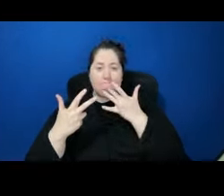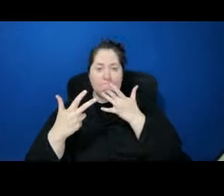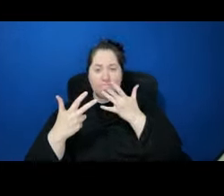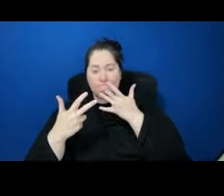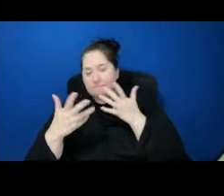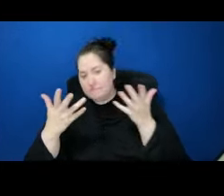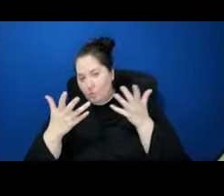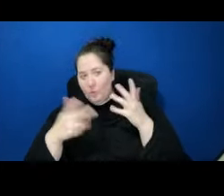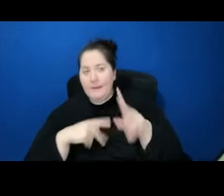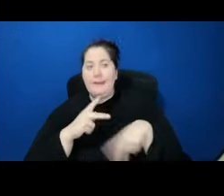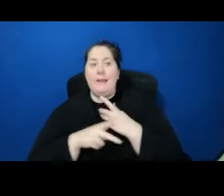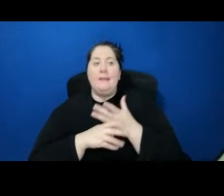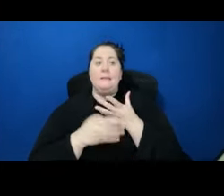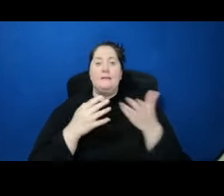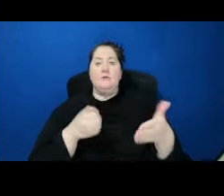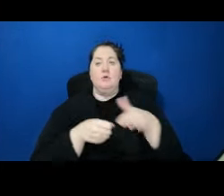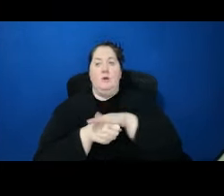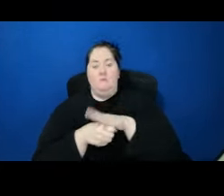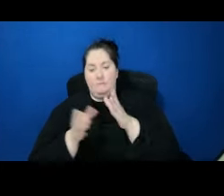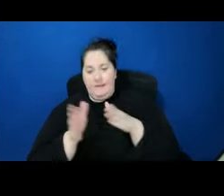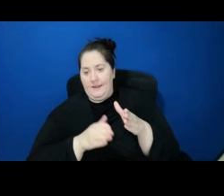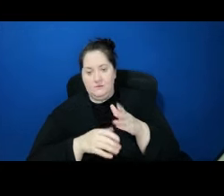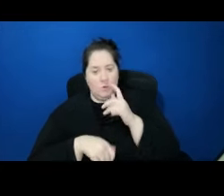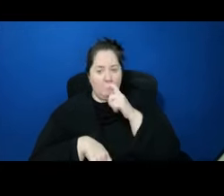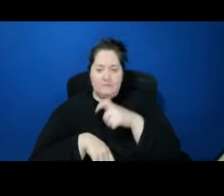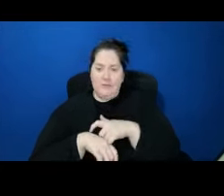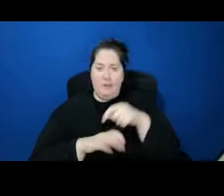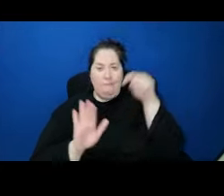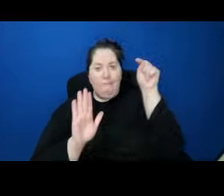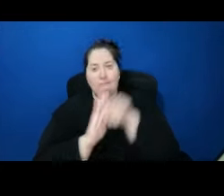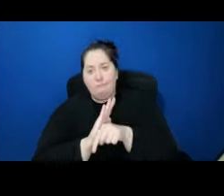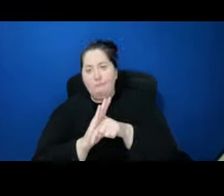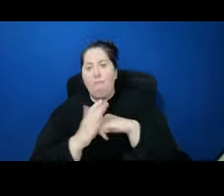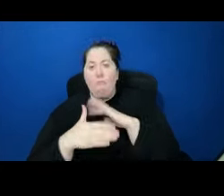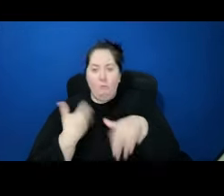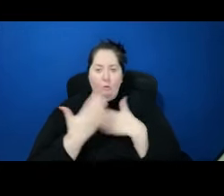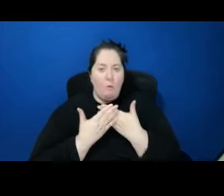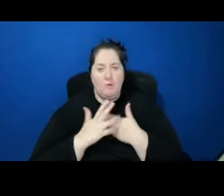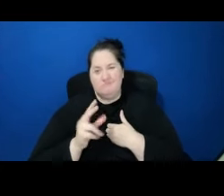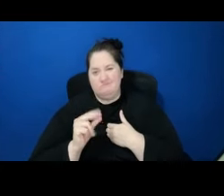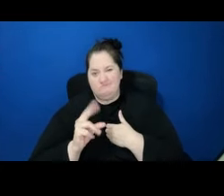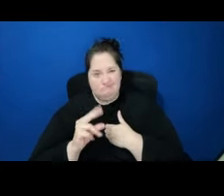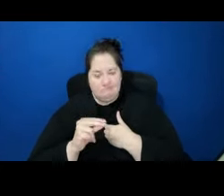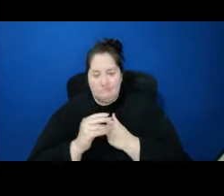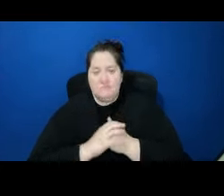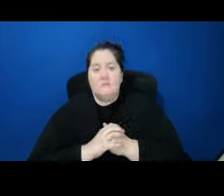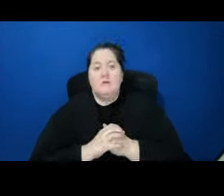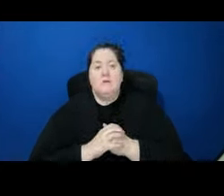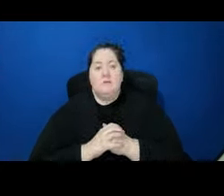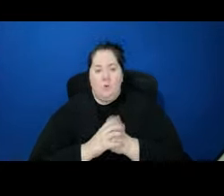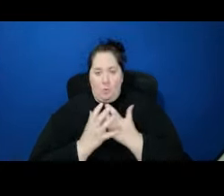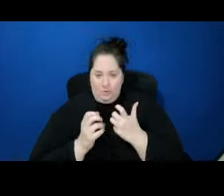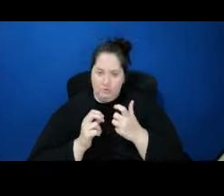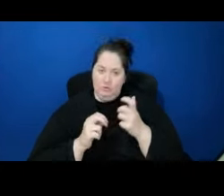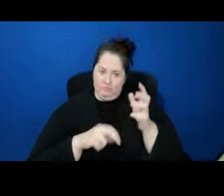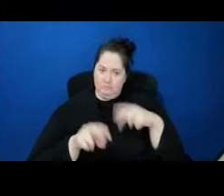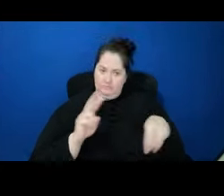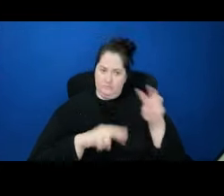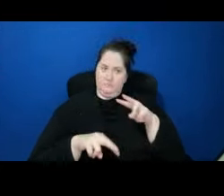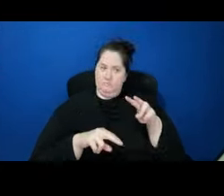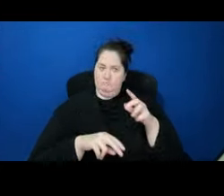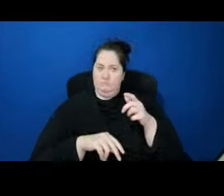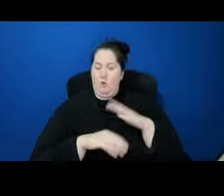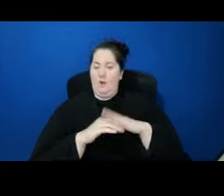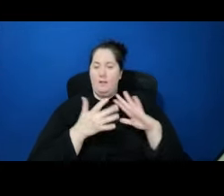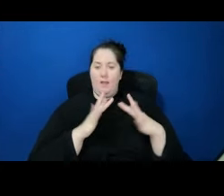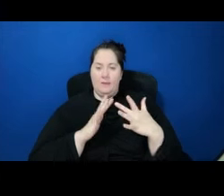the kinds of things that are covered in the plan. We don't have time to go, obviously, to go through all of these, and invite you to take a look at our materials online.